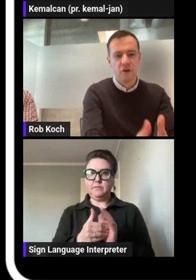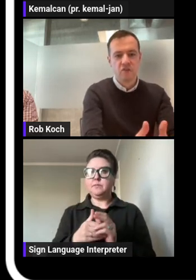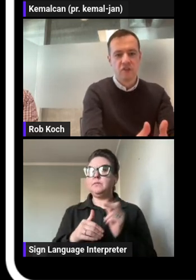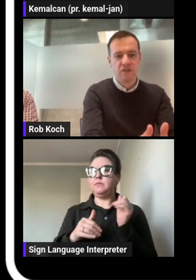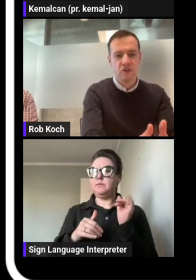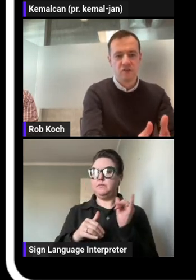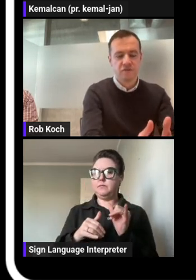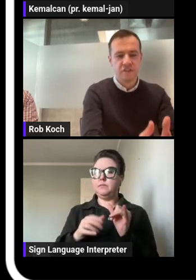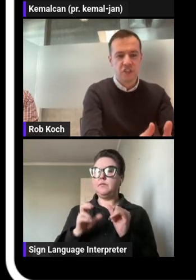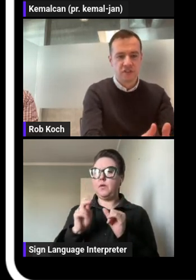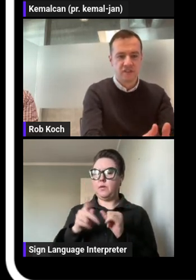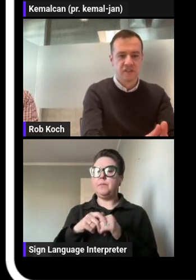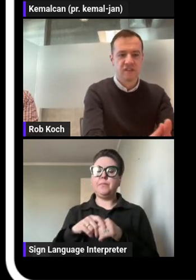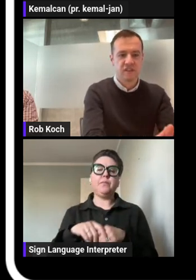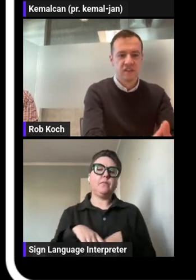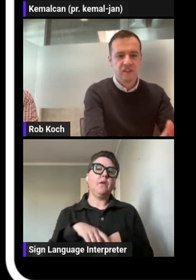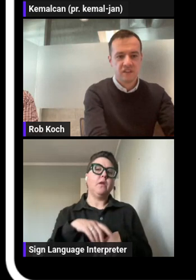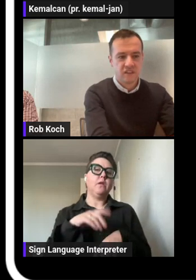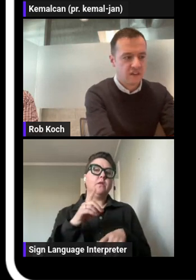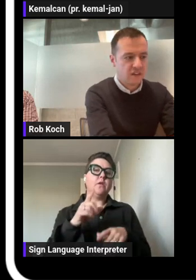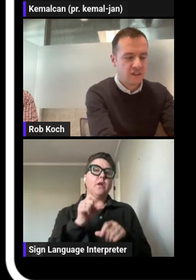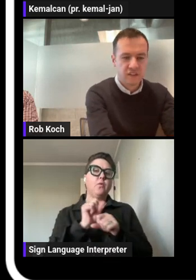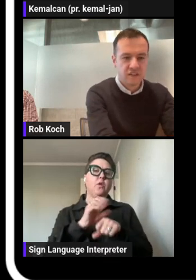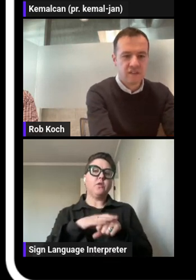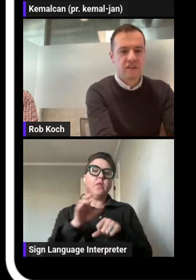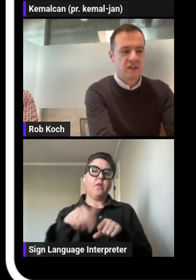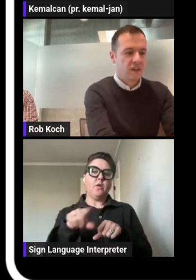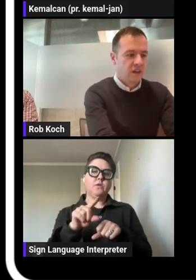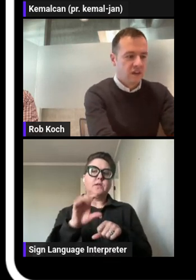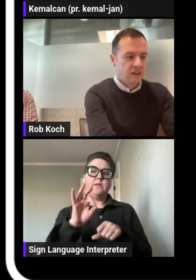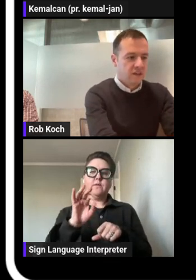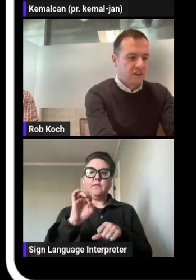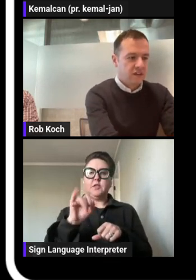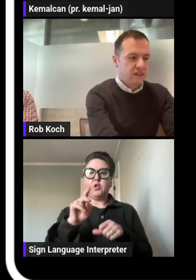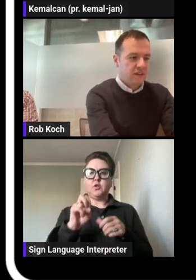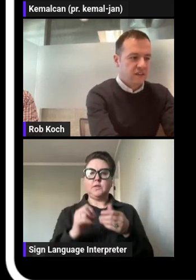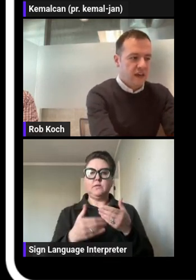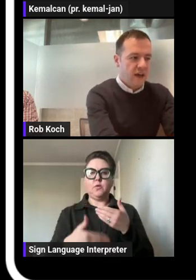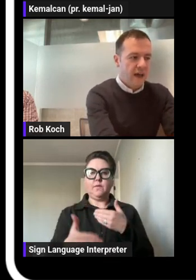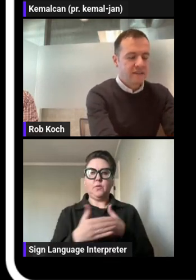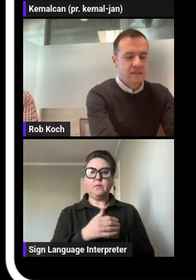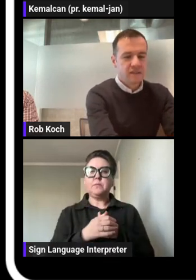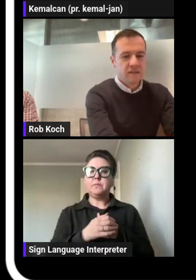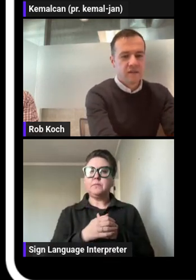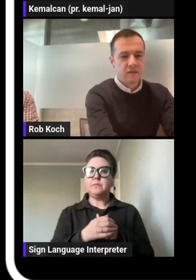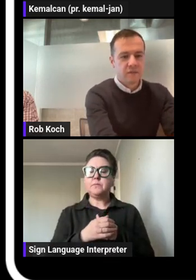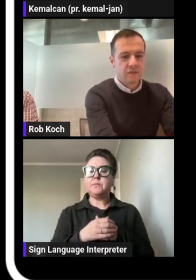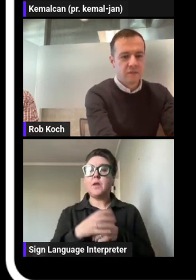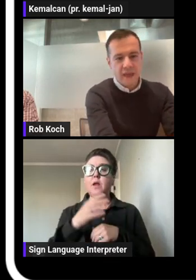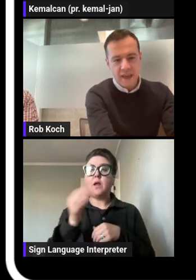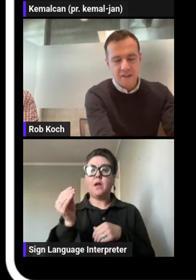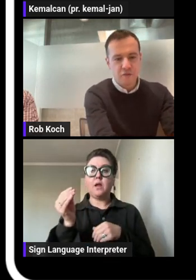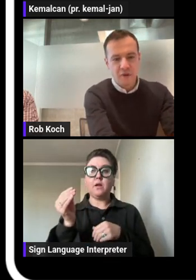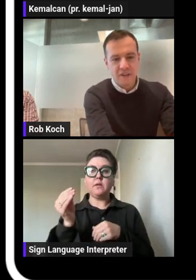worked on those features. Yeah, and again, if you want to